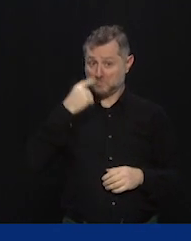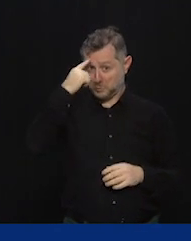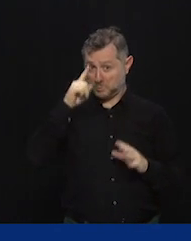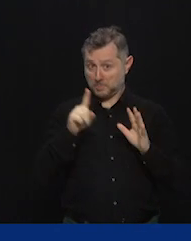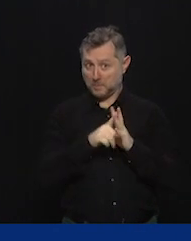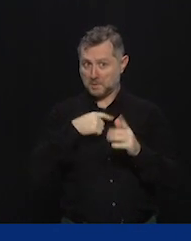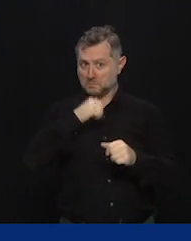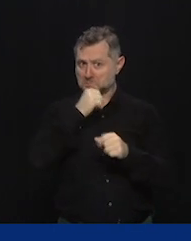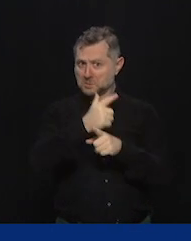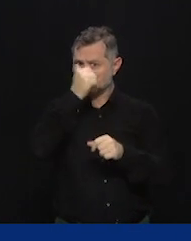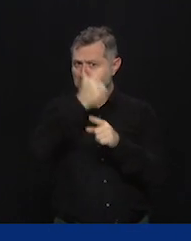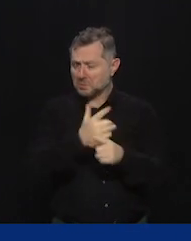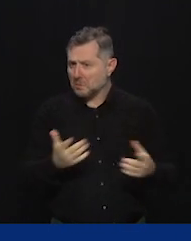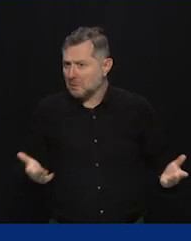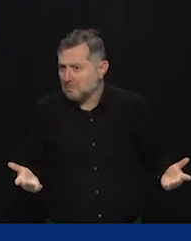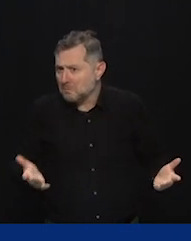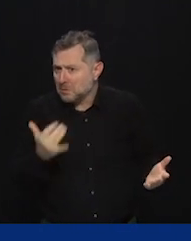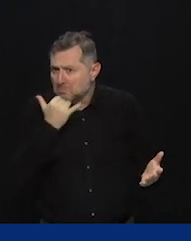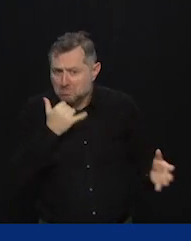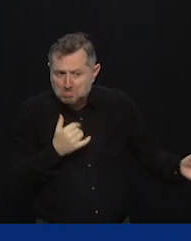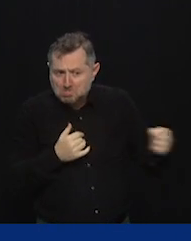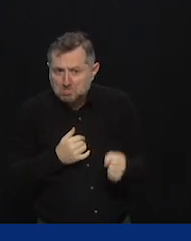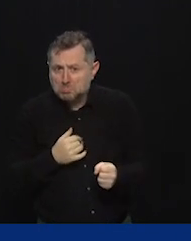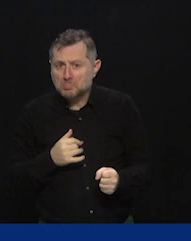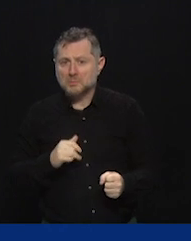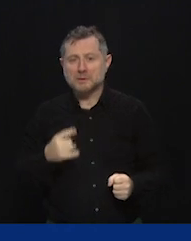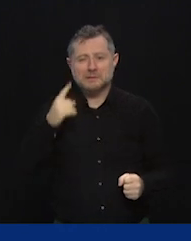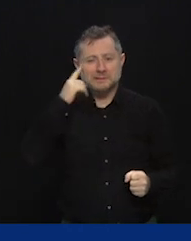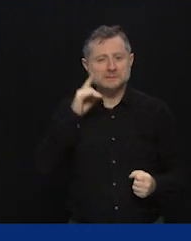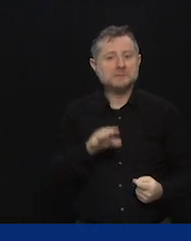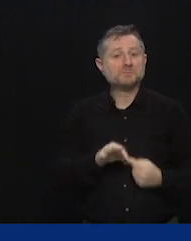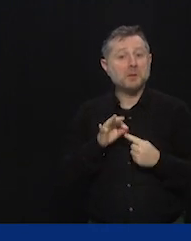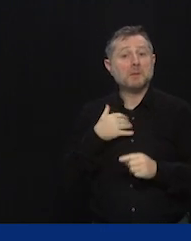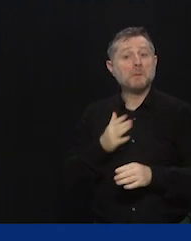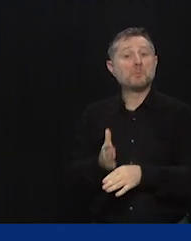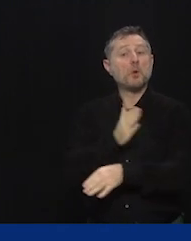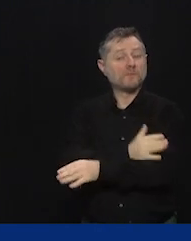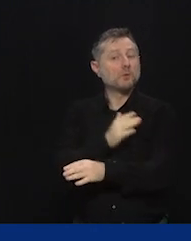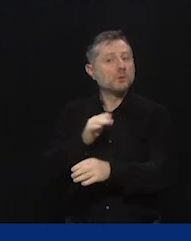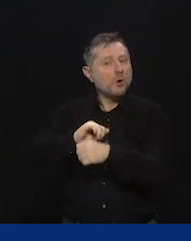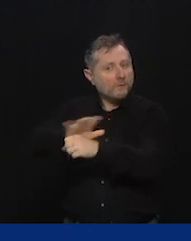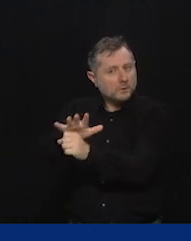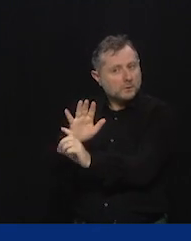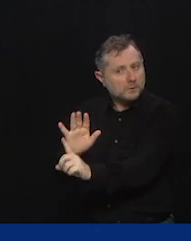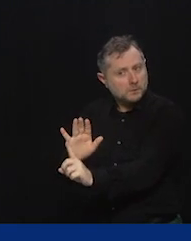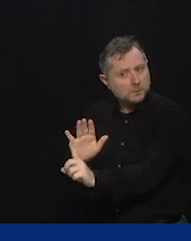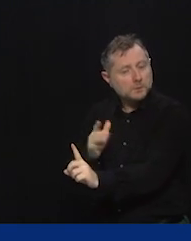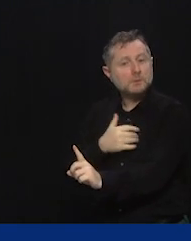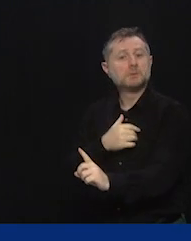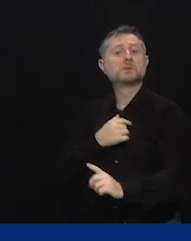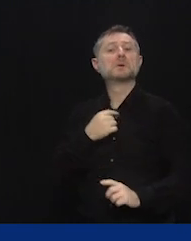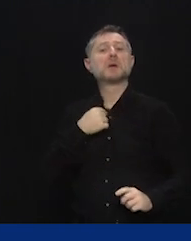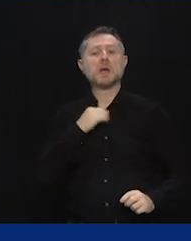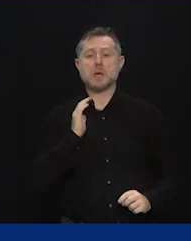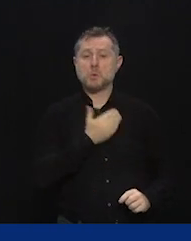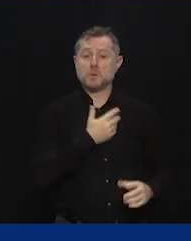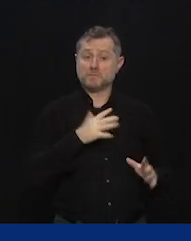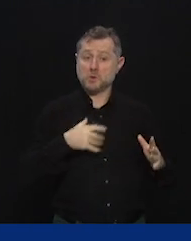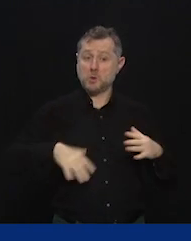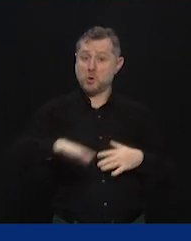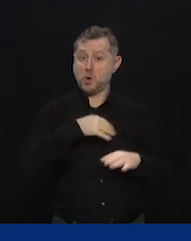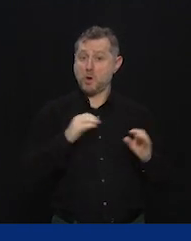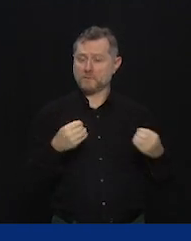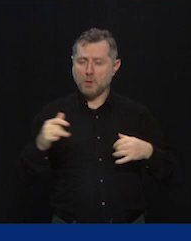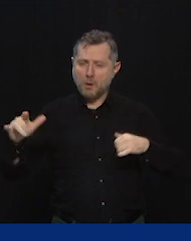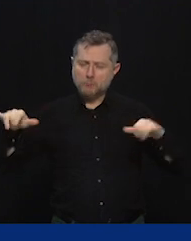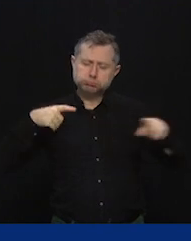that especially prior to COVID, we were getting calls in our office from